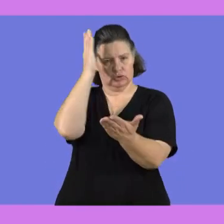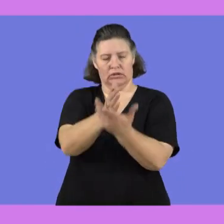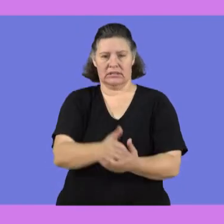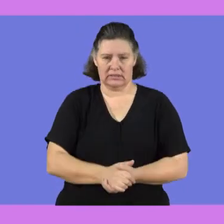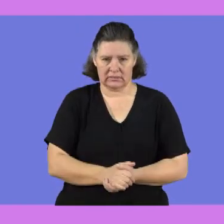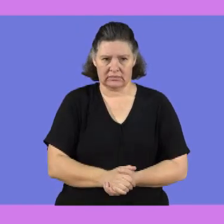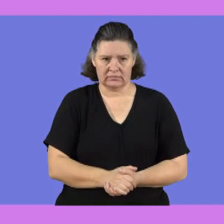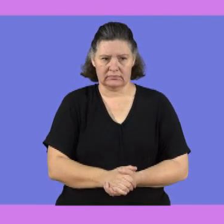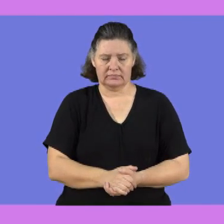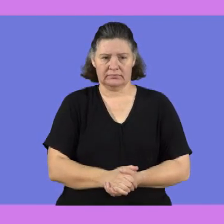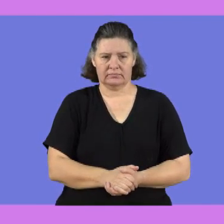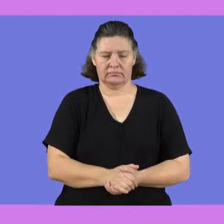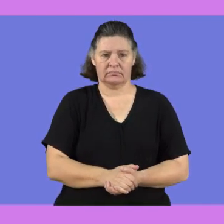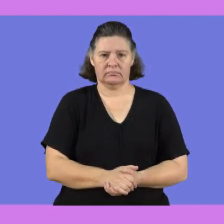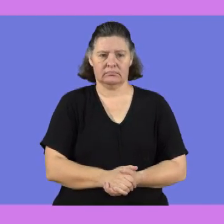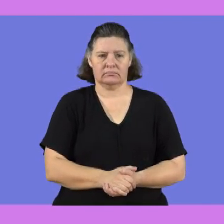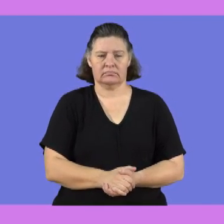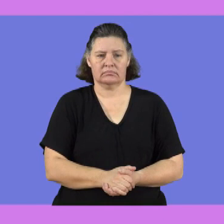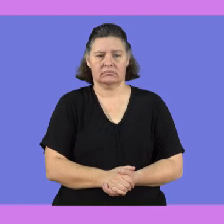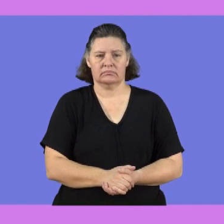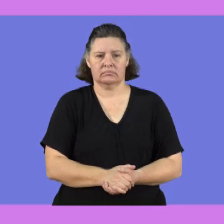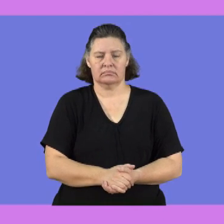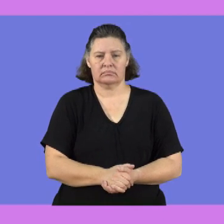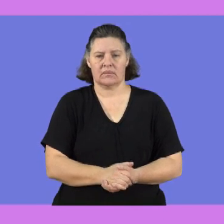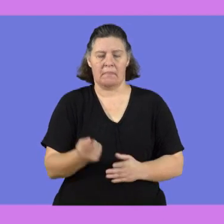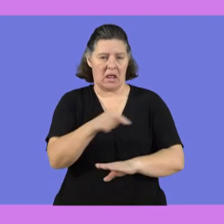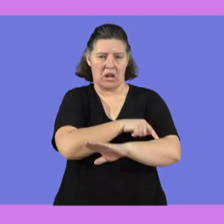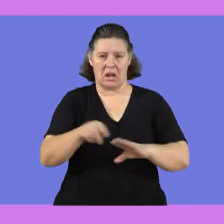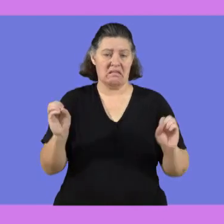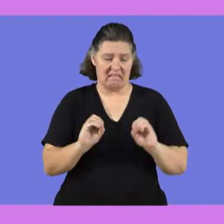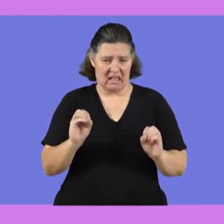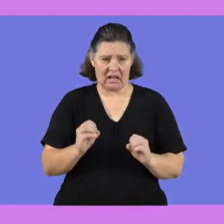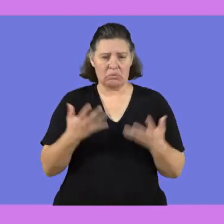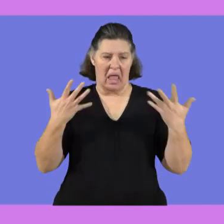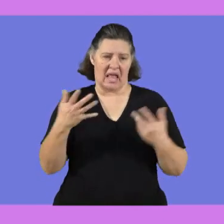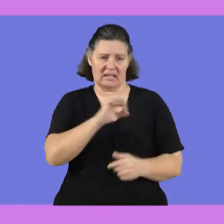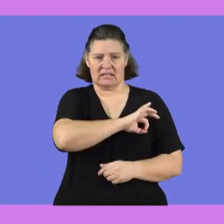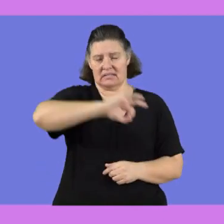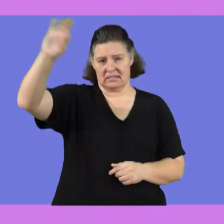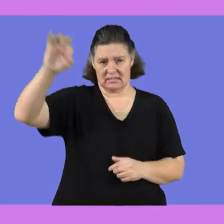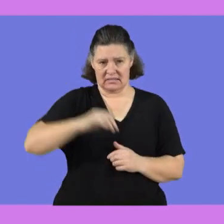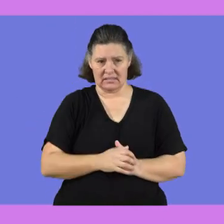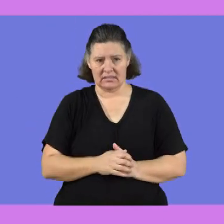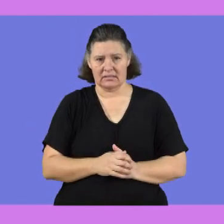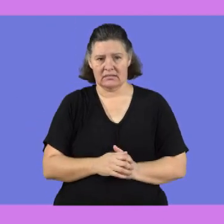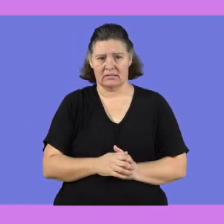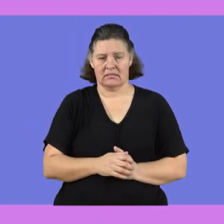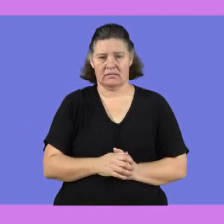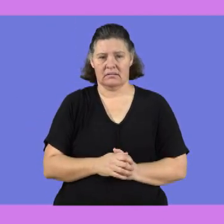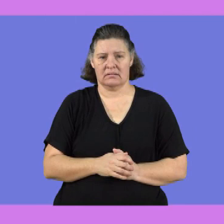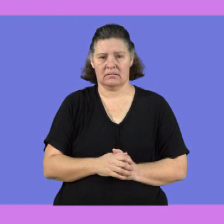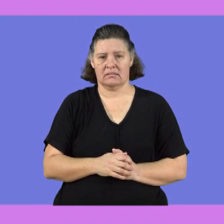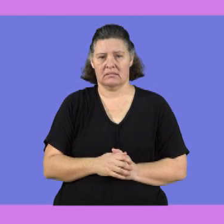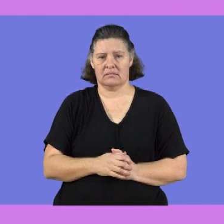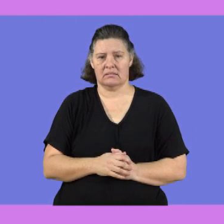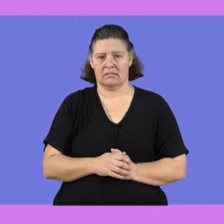the graph not to be straight. So by now, because I'm just drawing with a free hand, I hope you can see I'm not using any